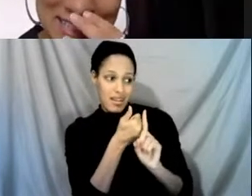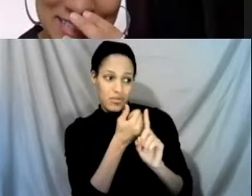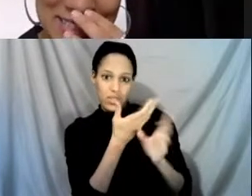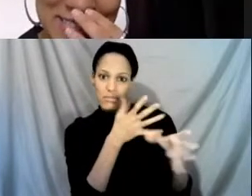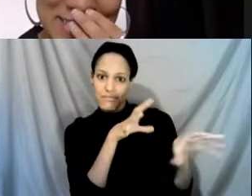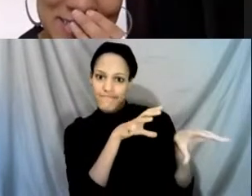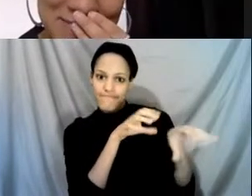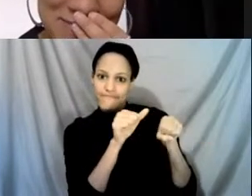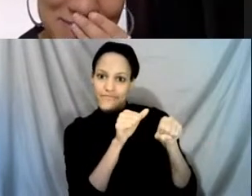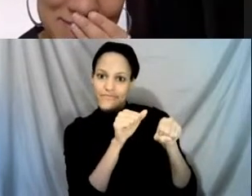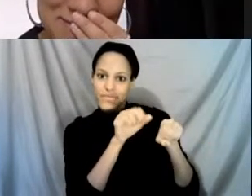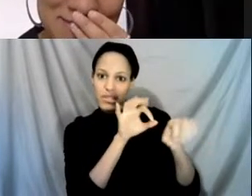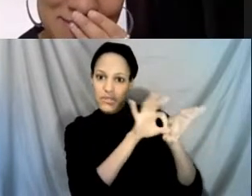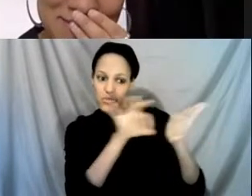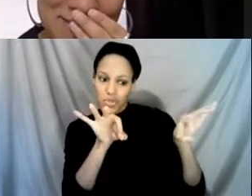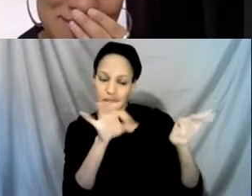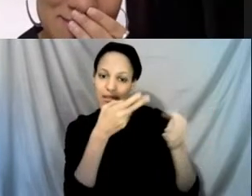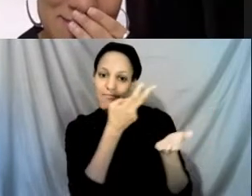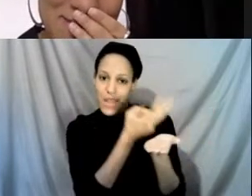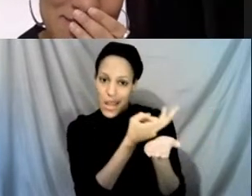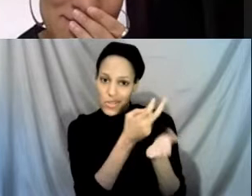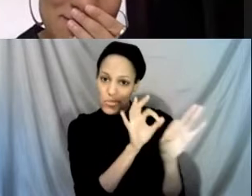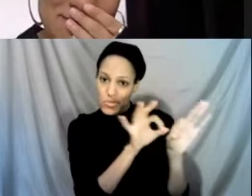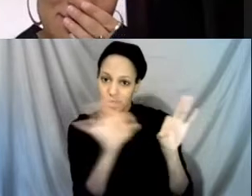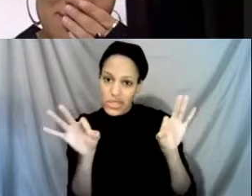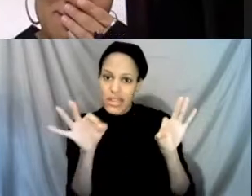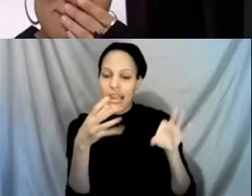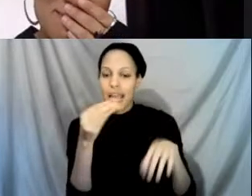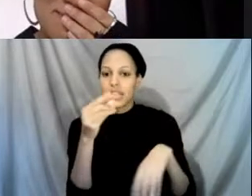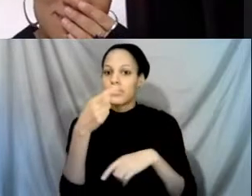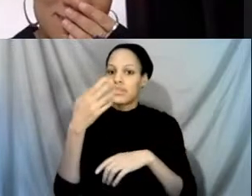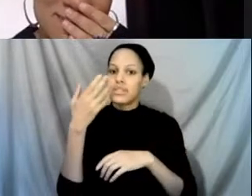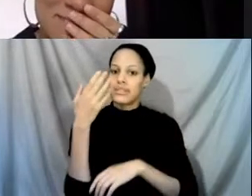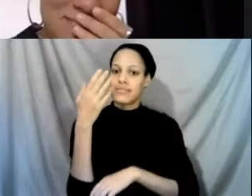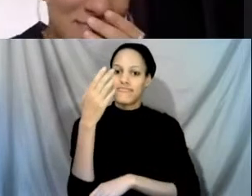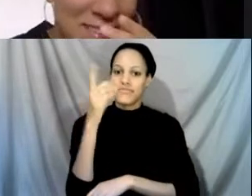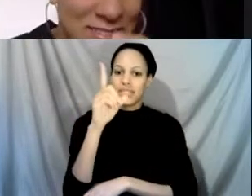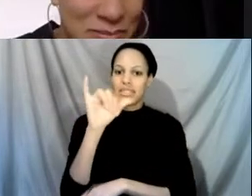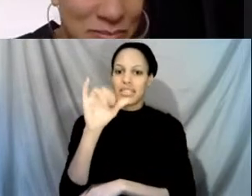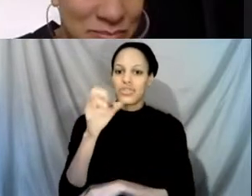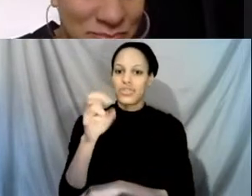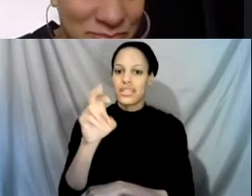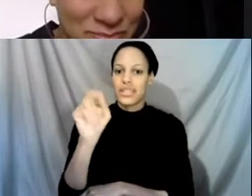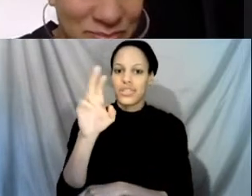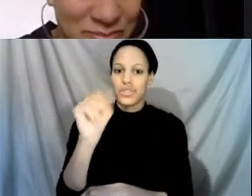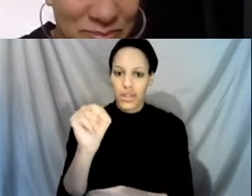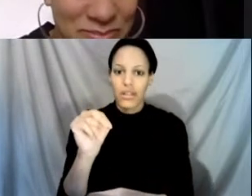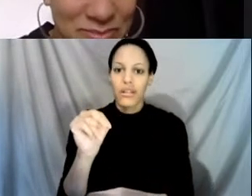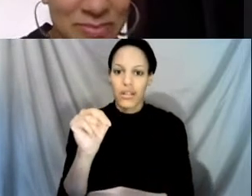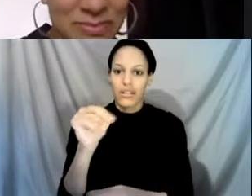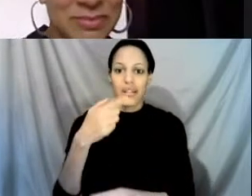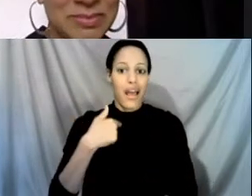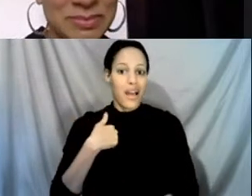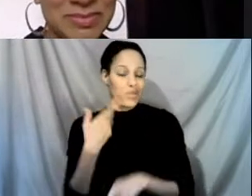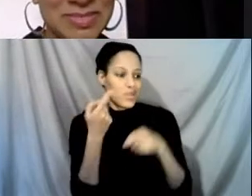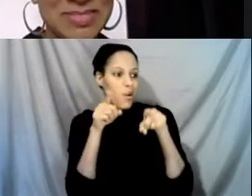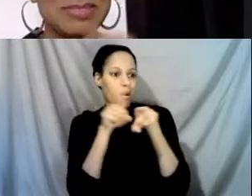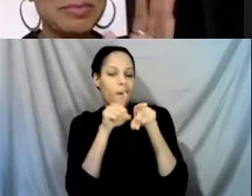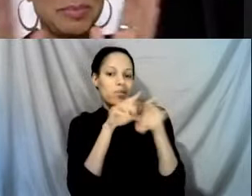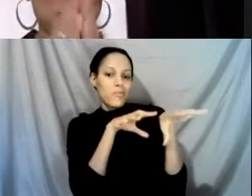master's and was doing her dissertation defense, I was also getting my